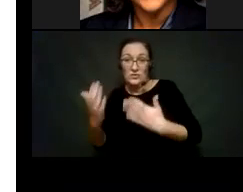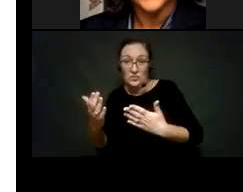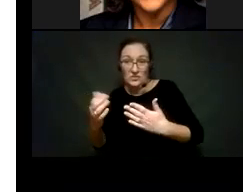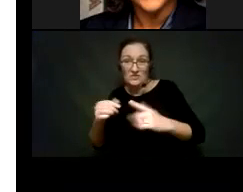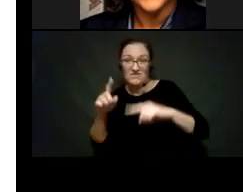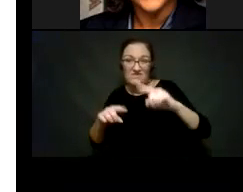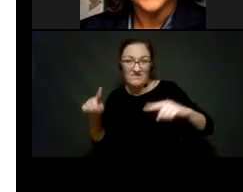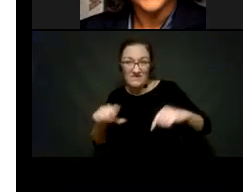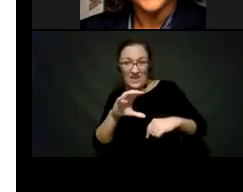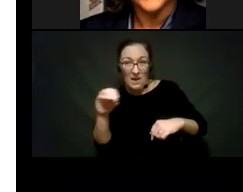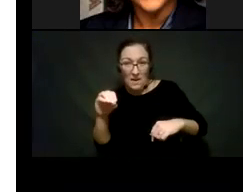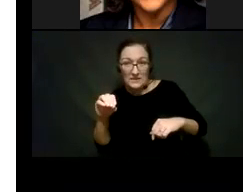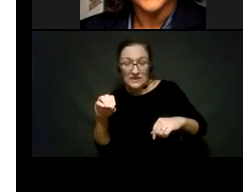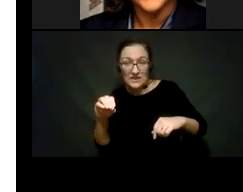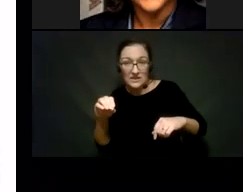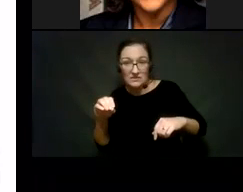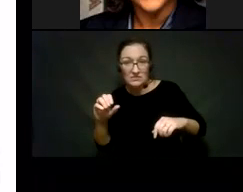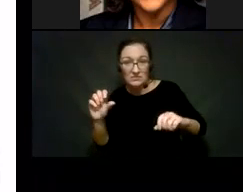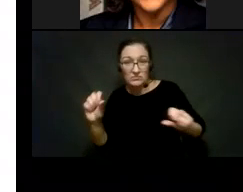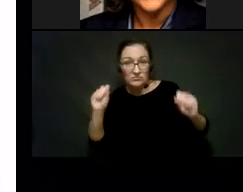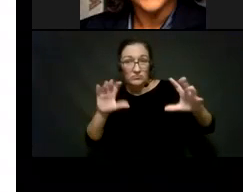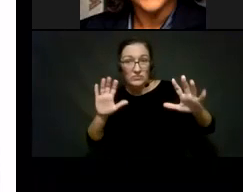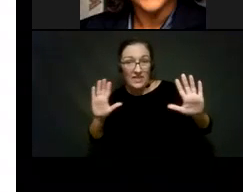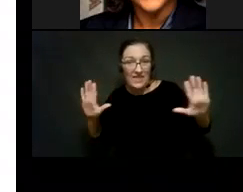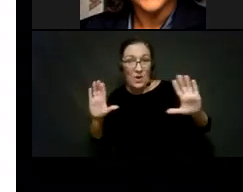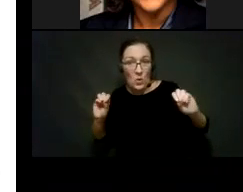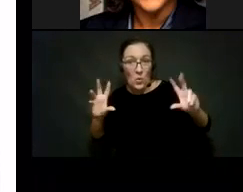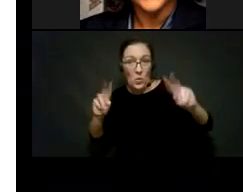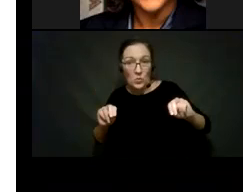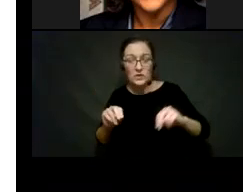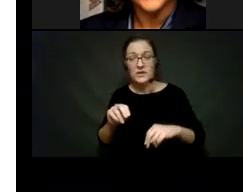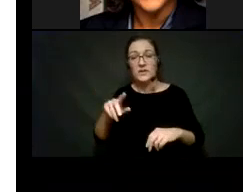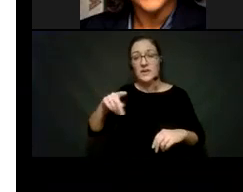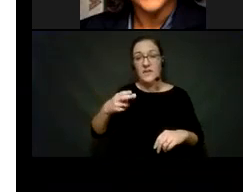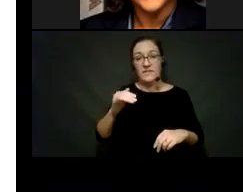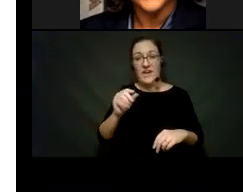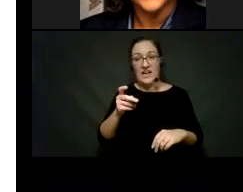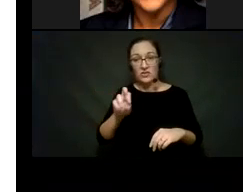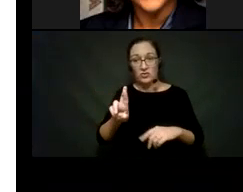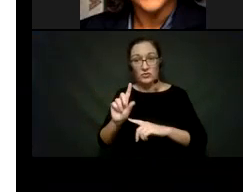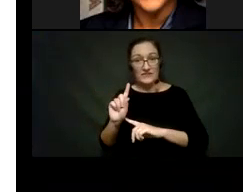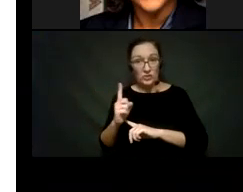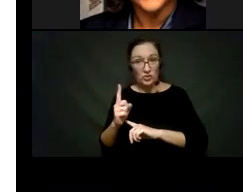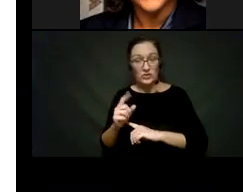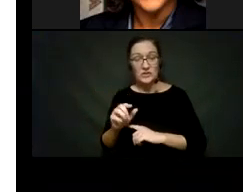for example, Pfizer was introduced first. Moderna is being